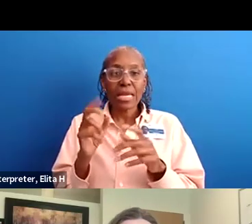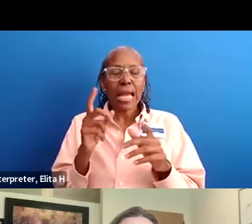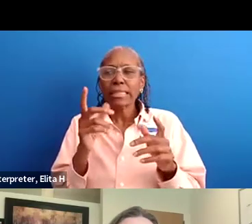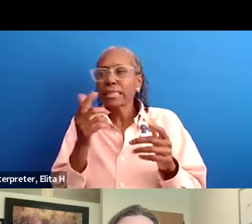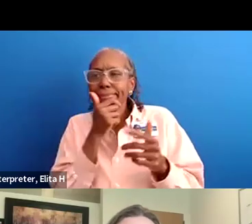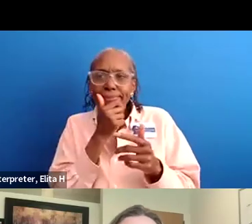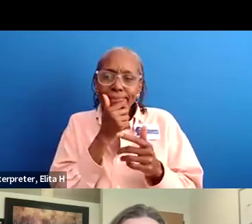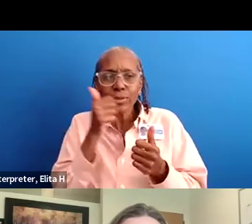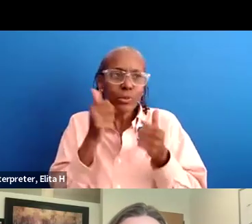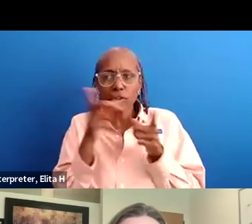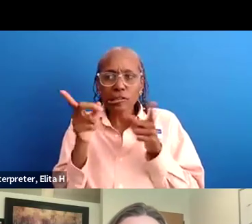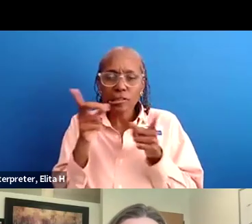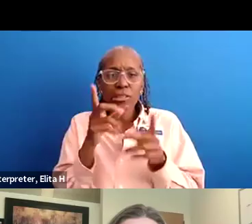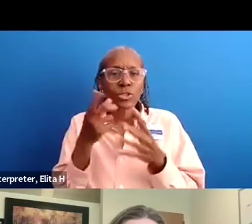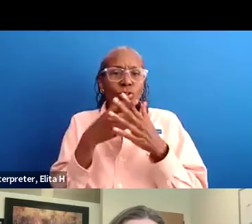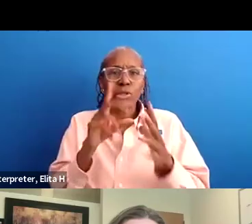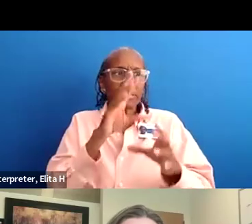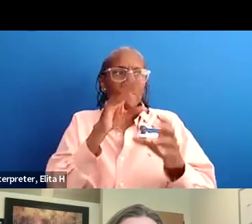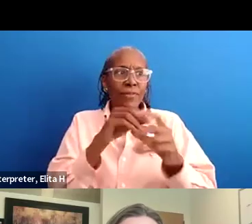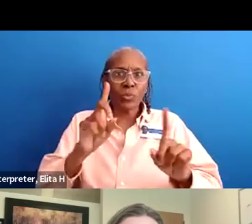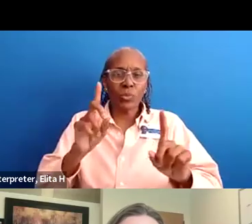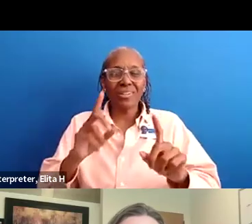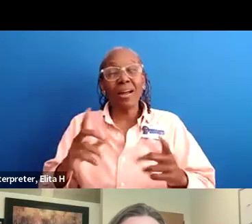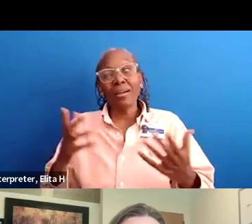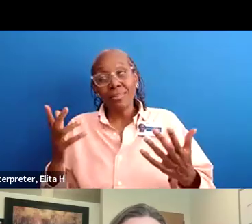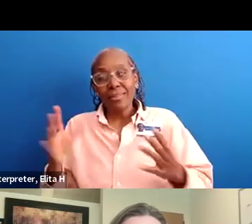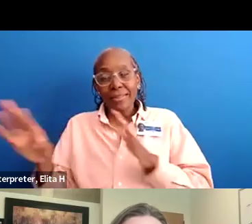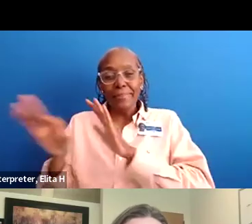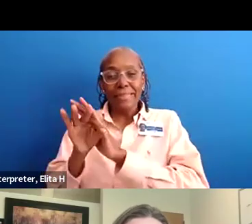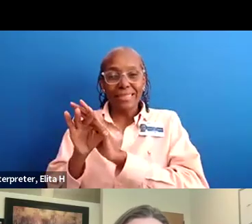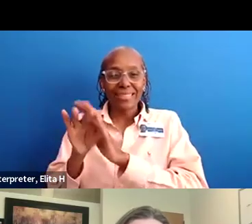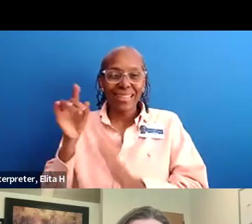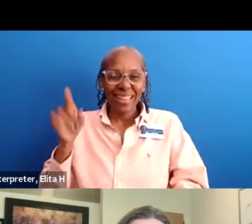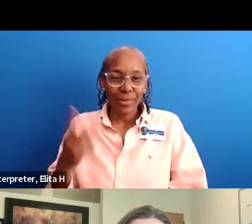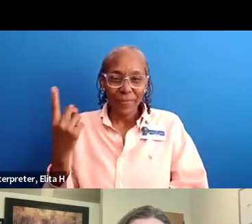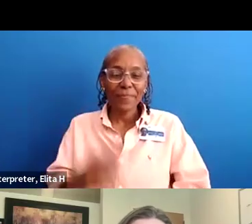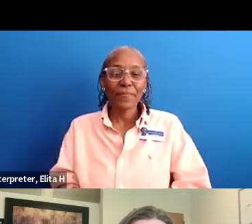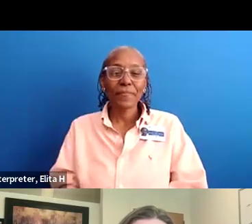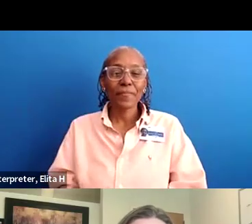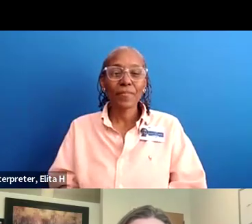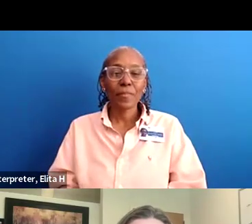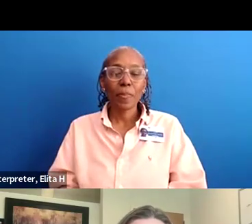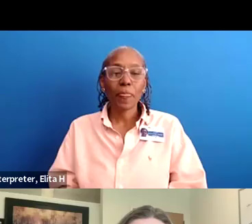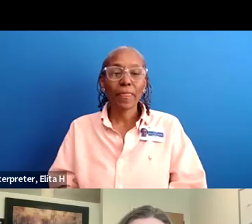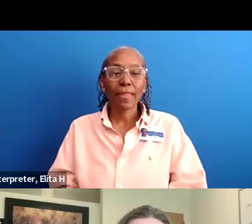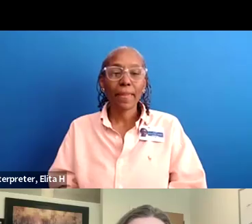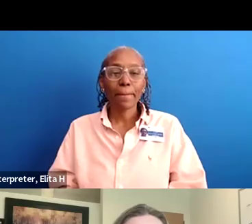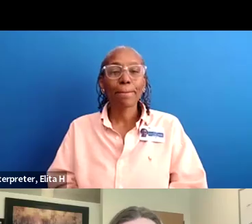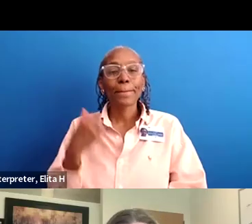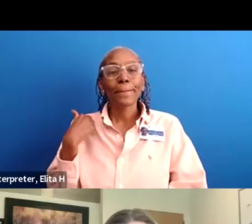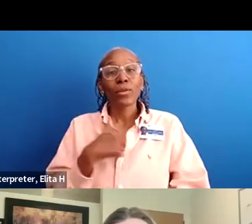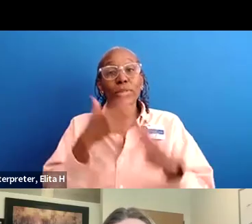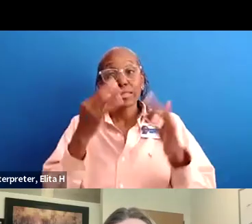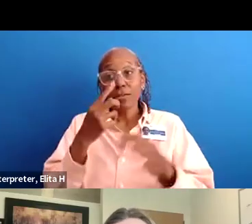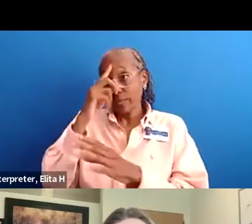to choose one to start, a place to start. And I think that we decided that for